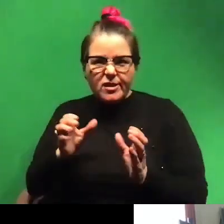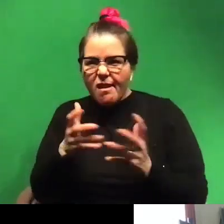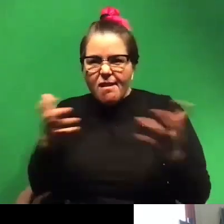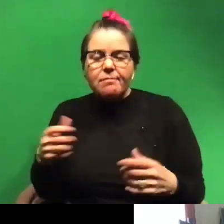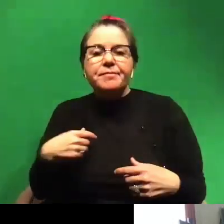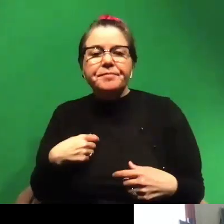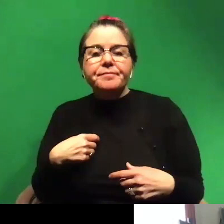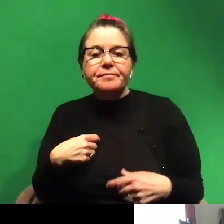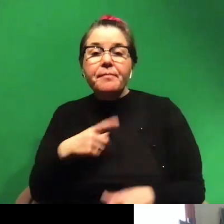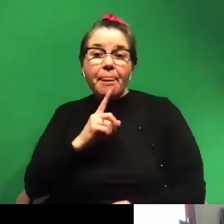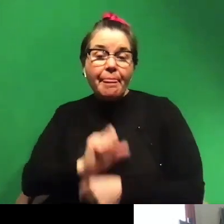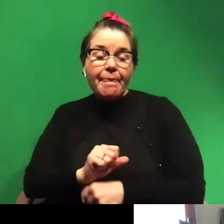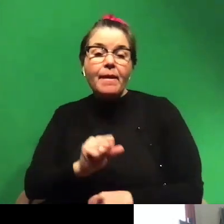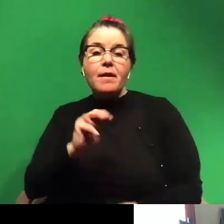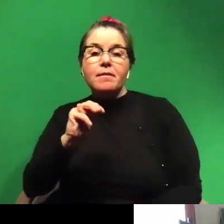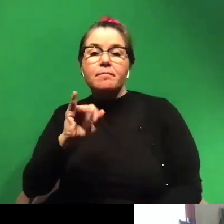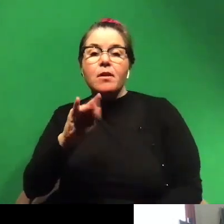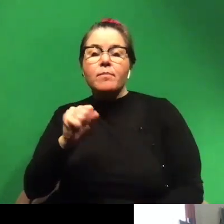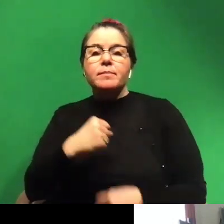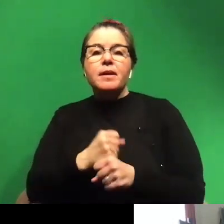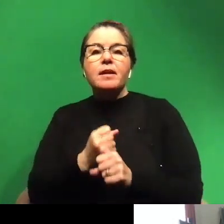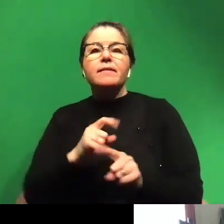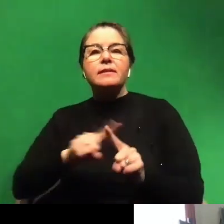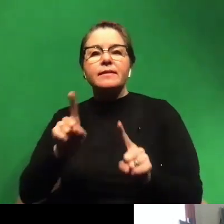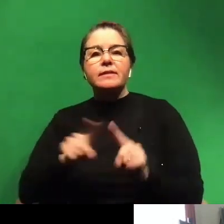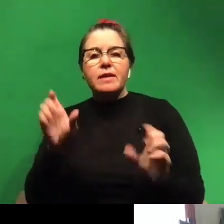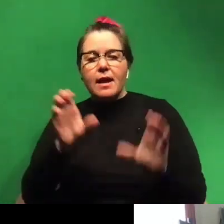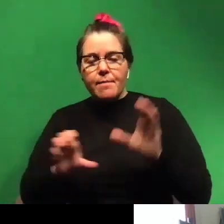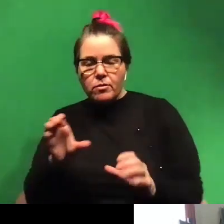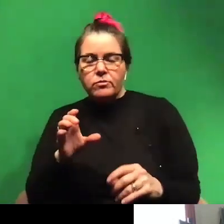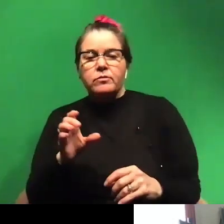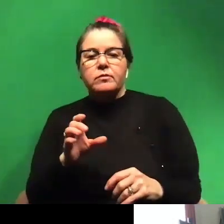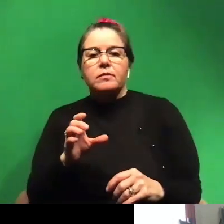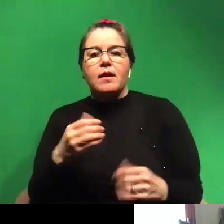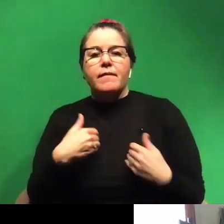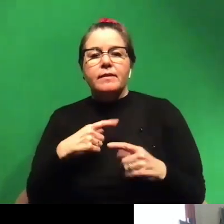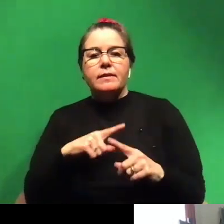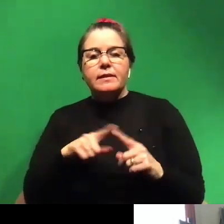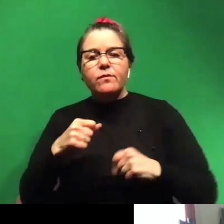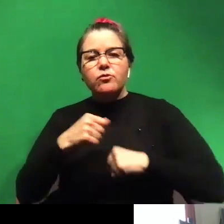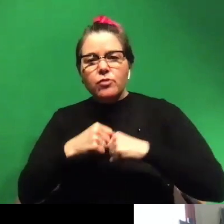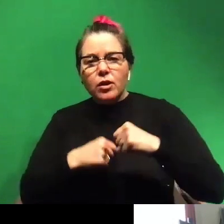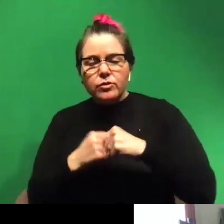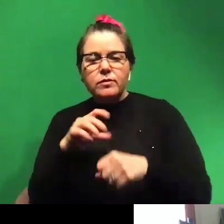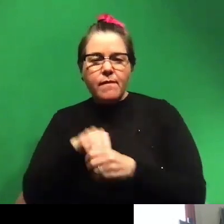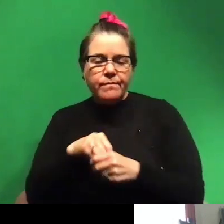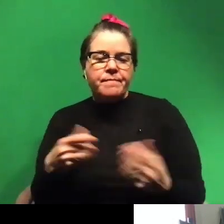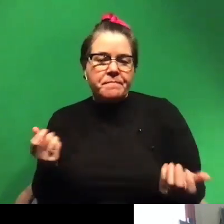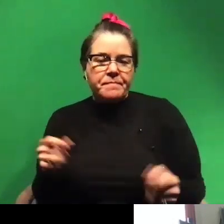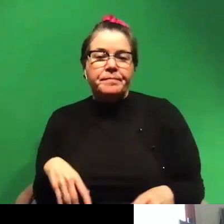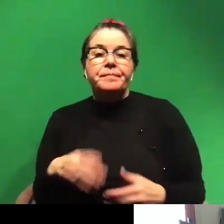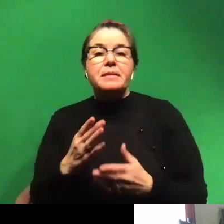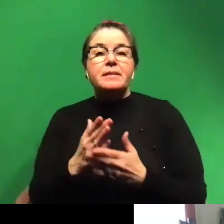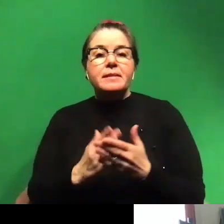out that microbes are made of a lot of different chemicals, and they have lots of different structures to them. And some of them are